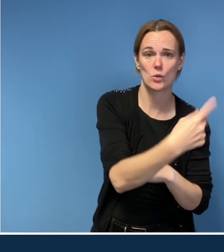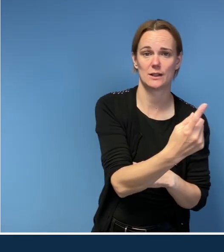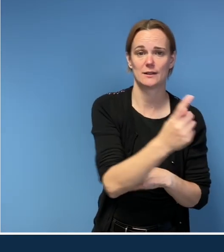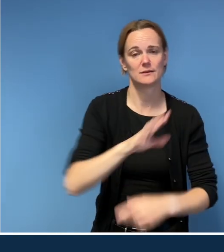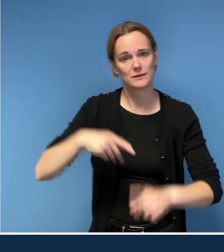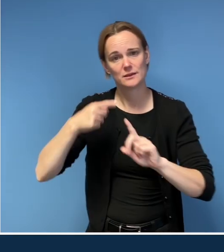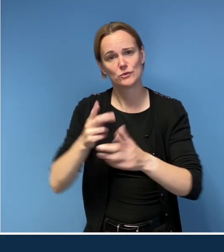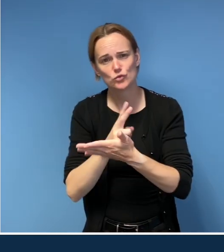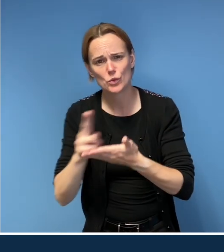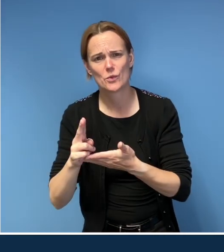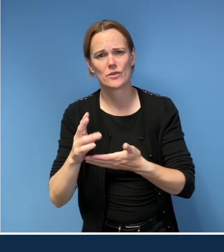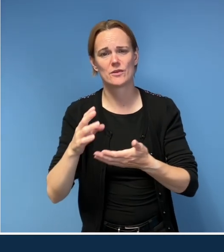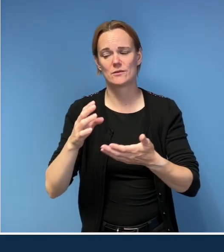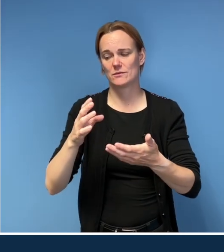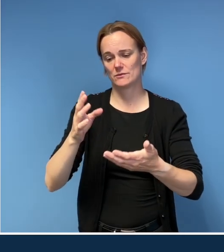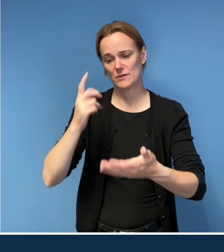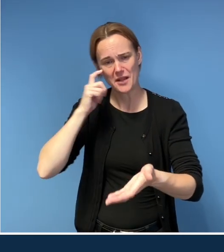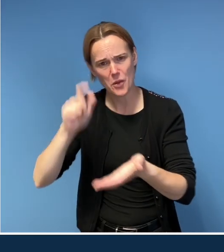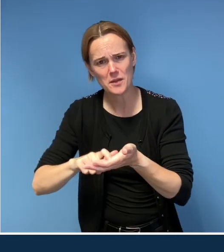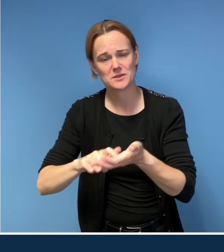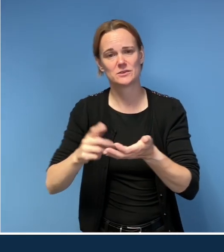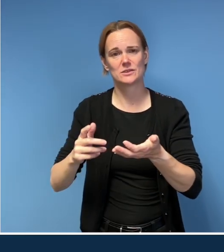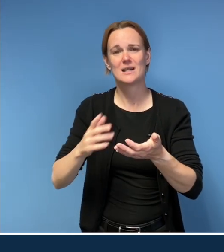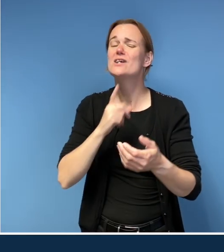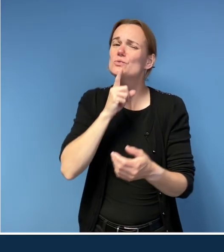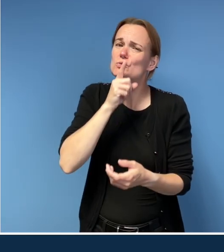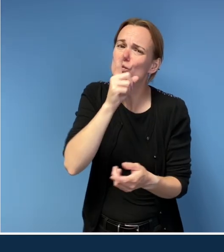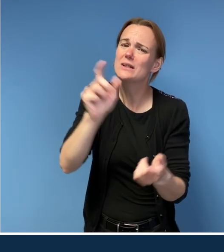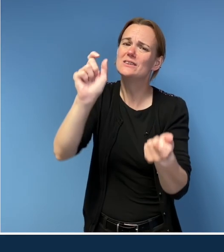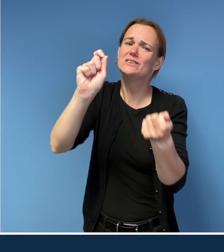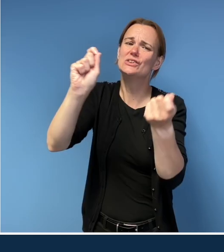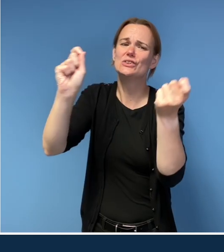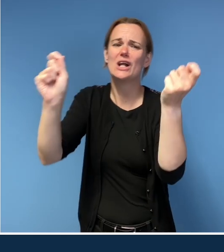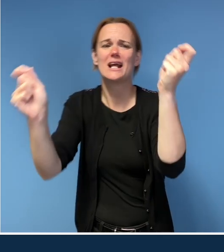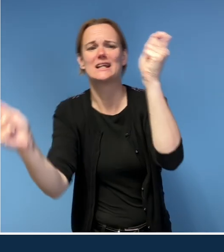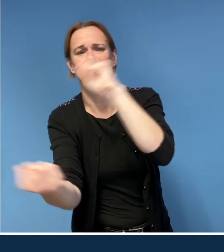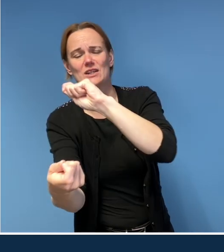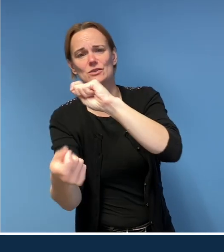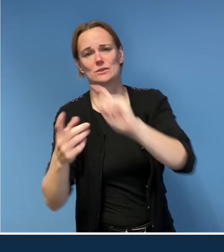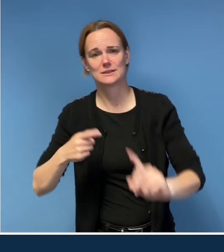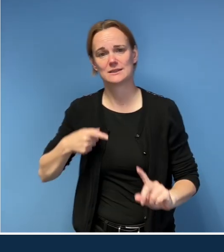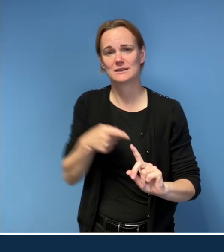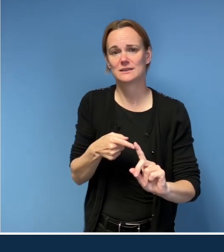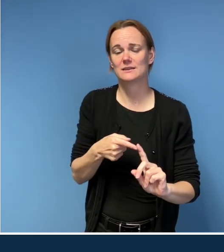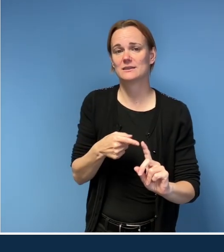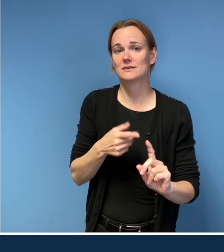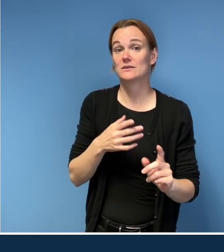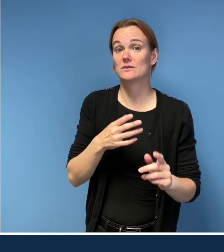It's having real intentional, deep, systemic transformation that's grounded in truth,